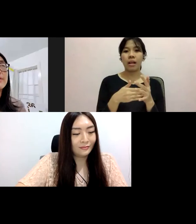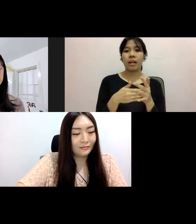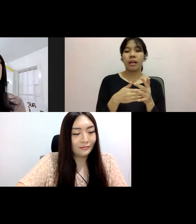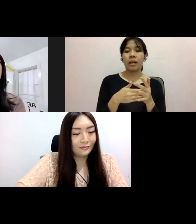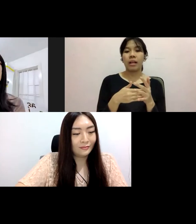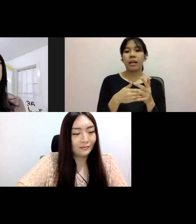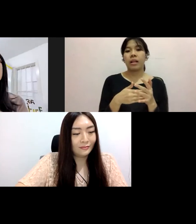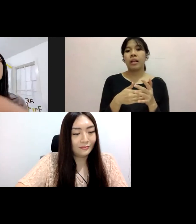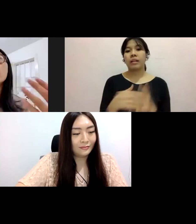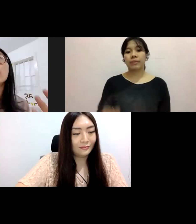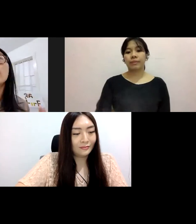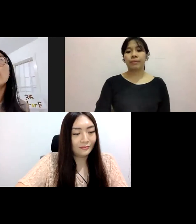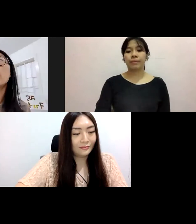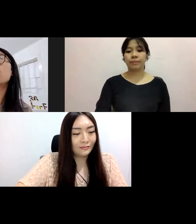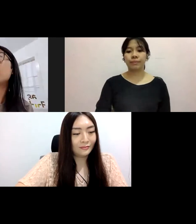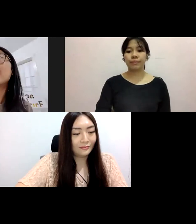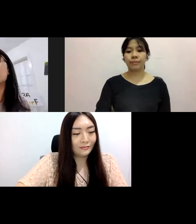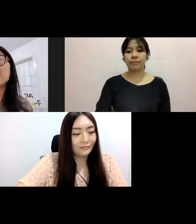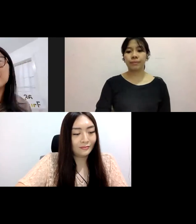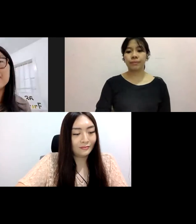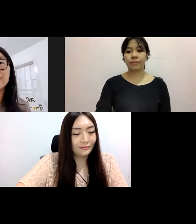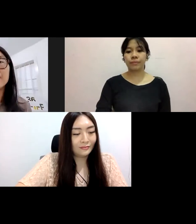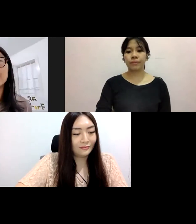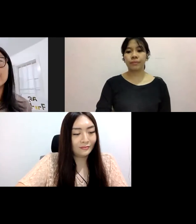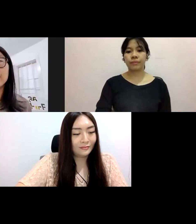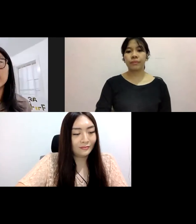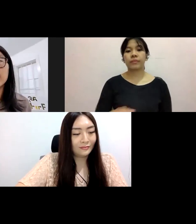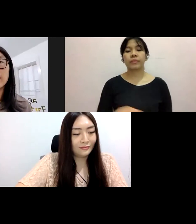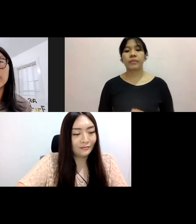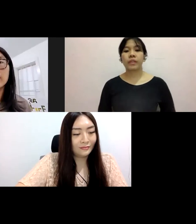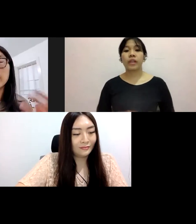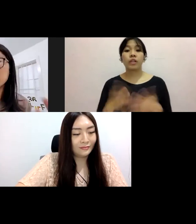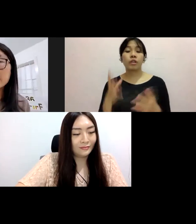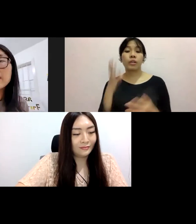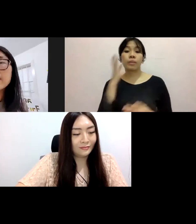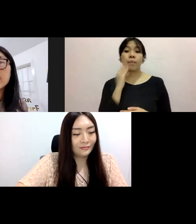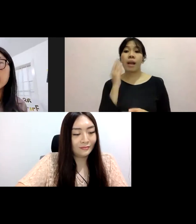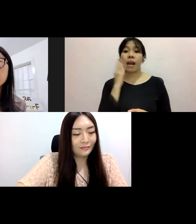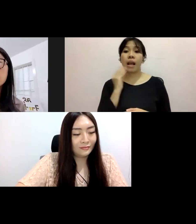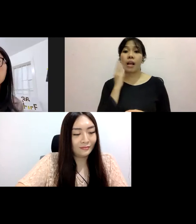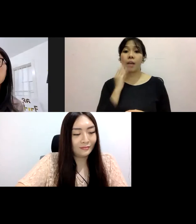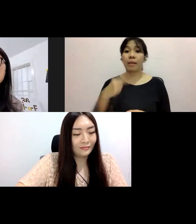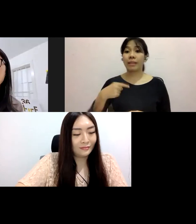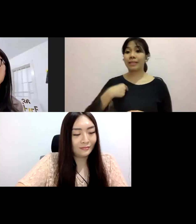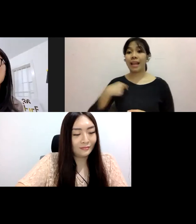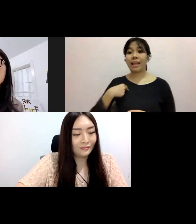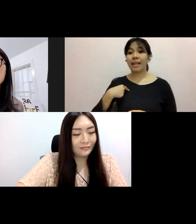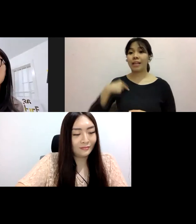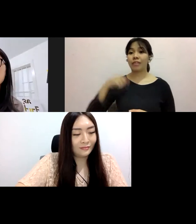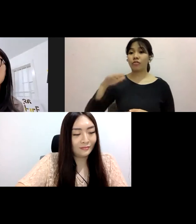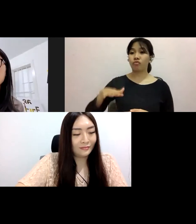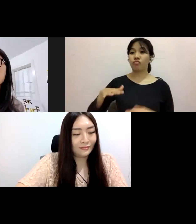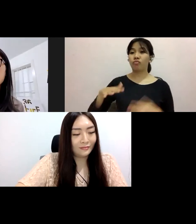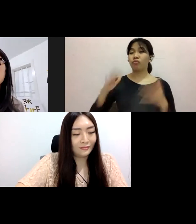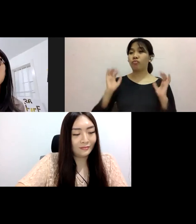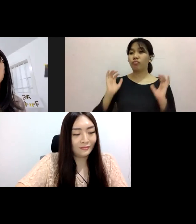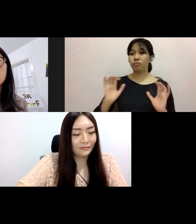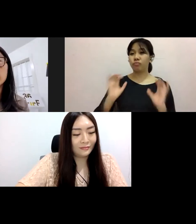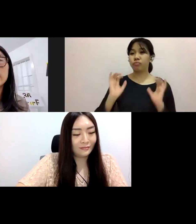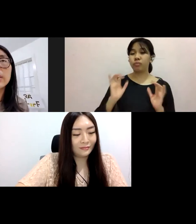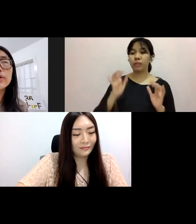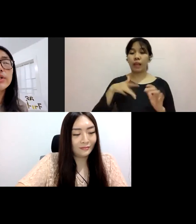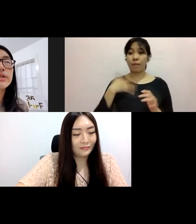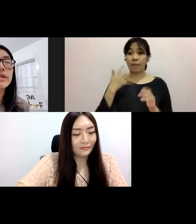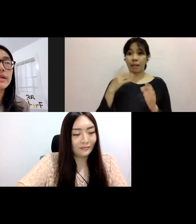support, you know, in the US. So my experience has been very positive. That